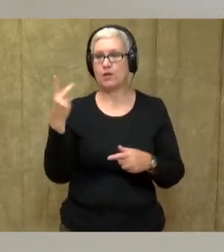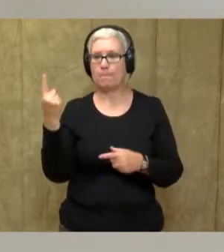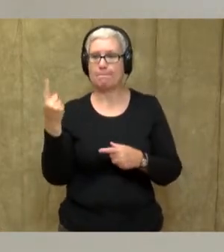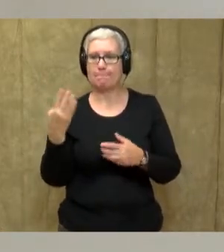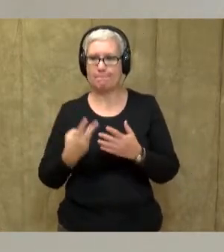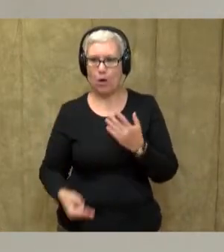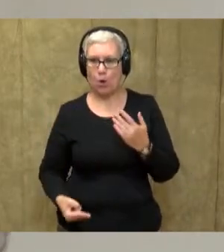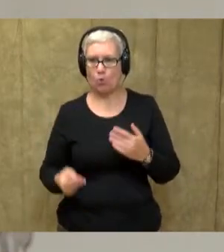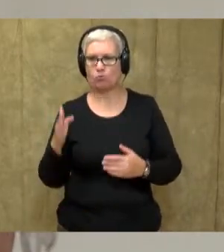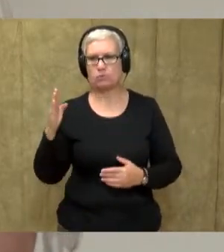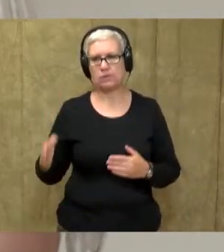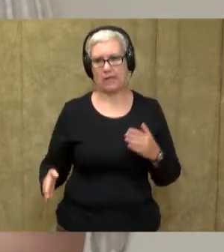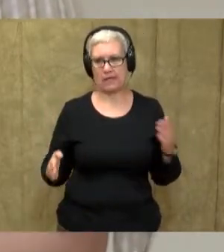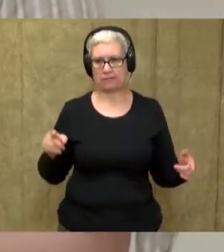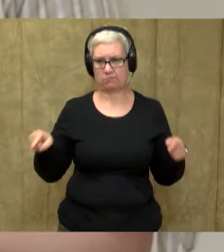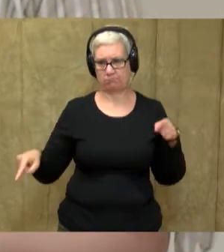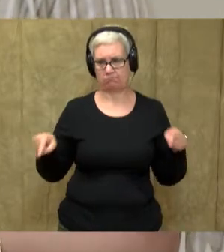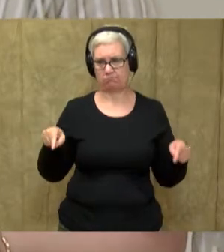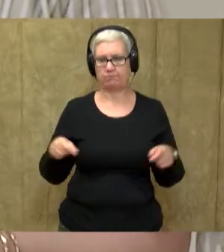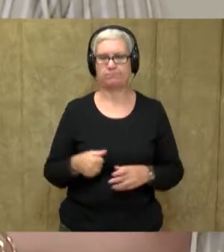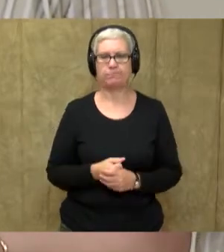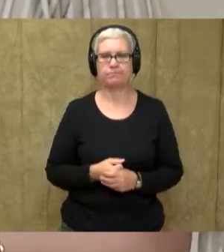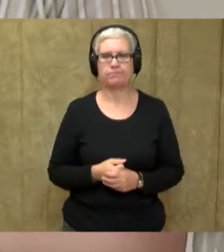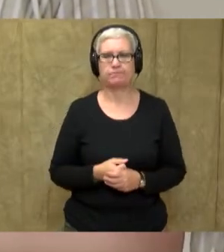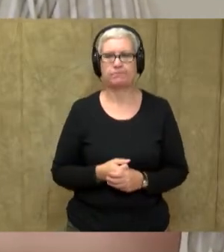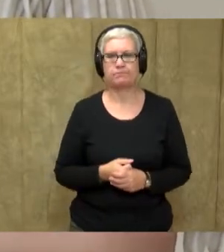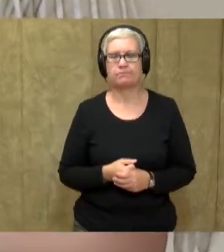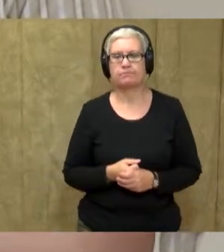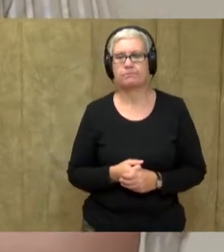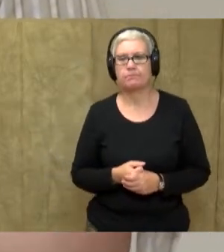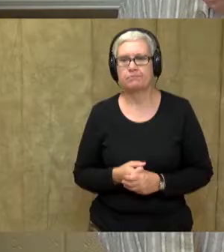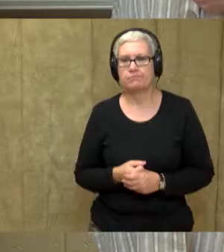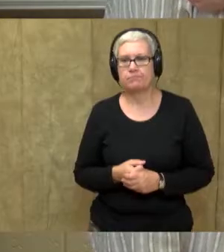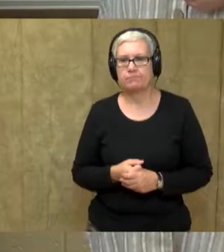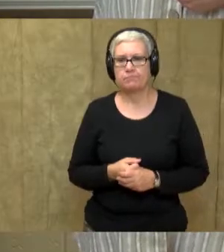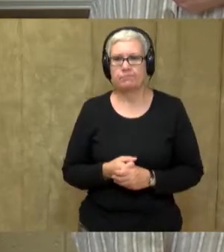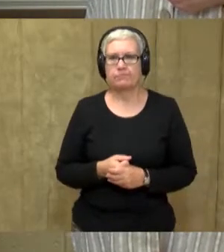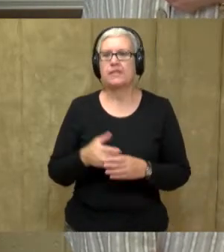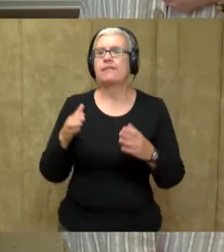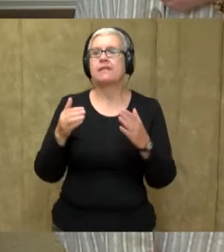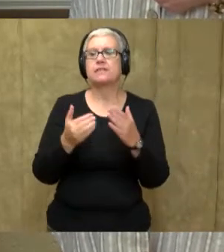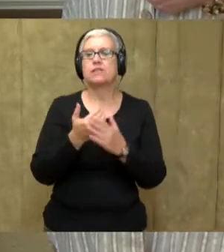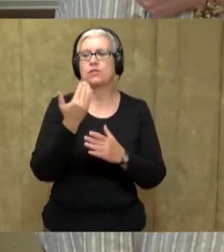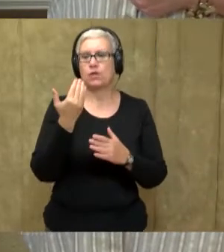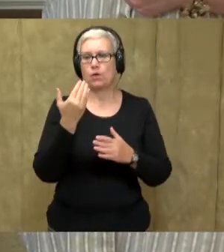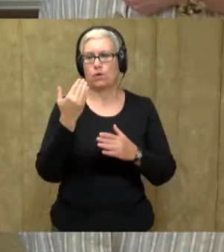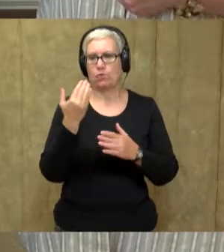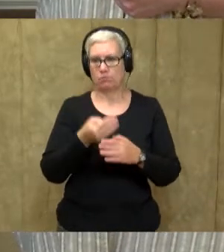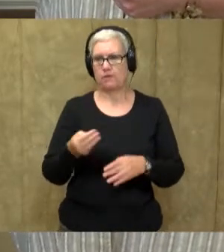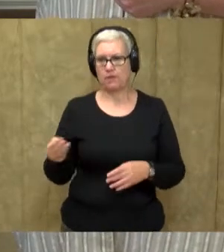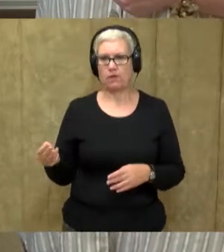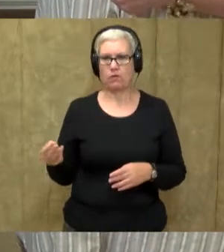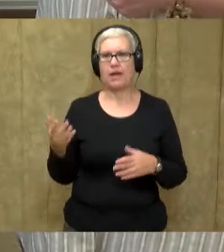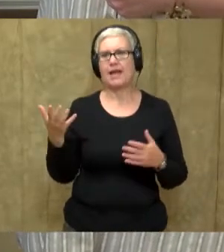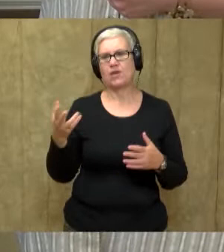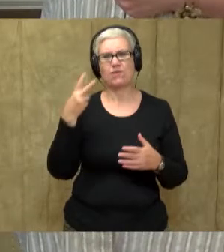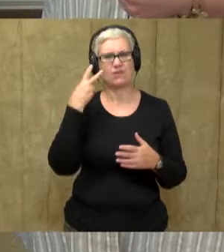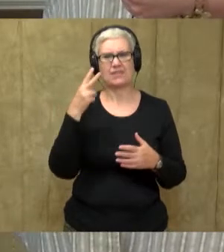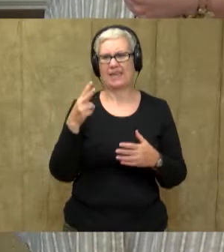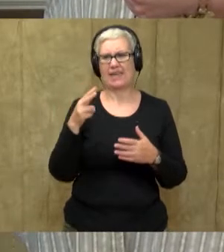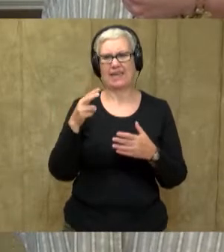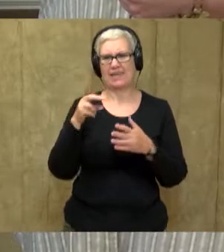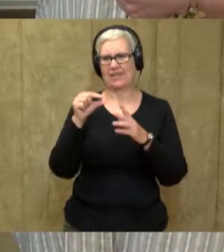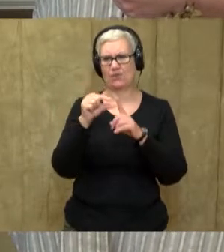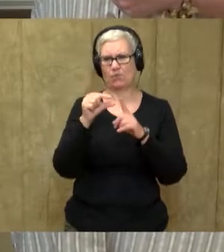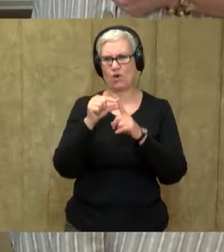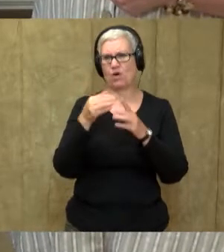how do writers make their arguments effective. Now, this is new material, and some of you have probably seen some of these